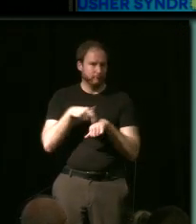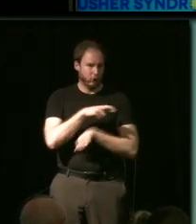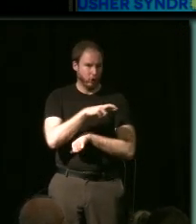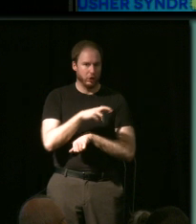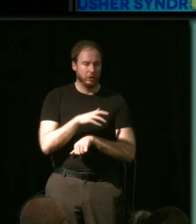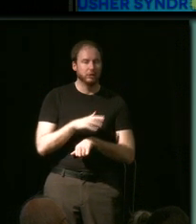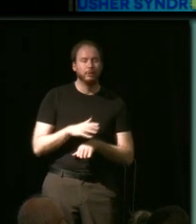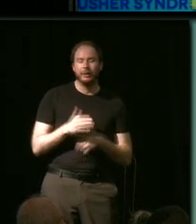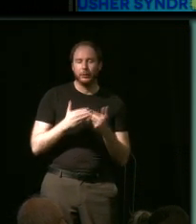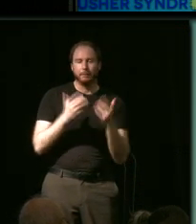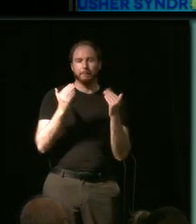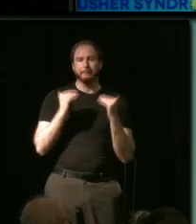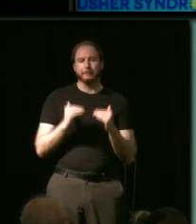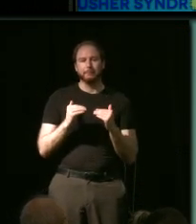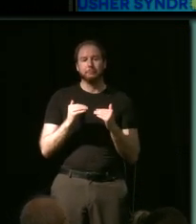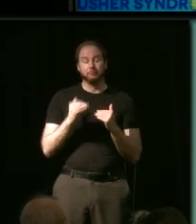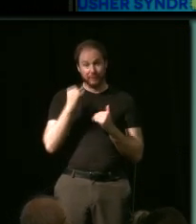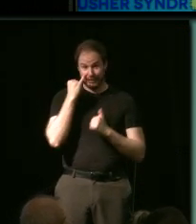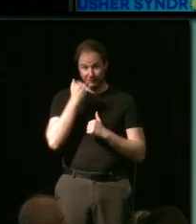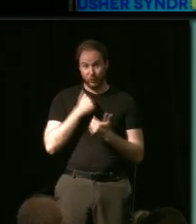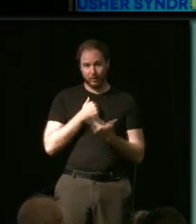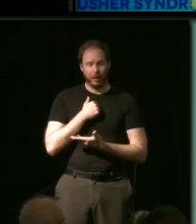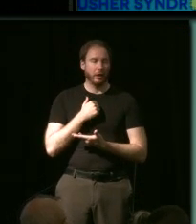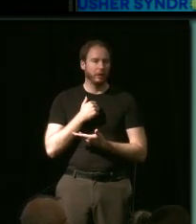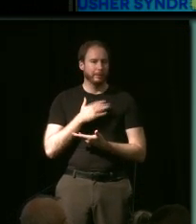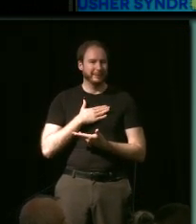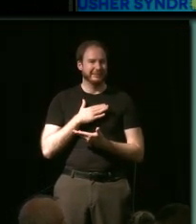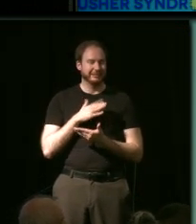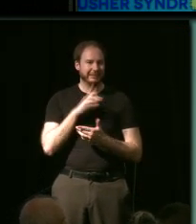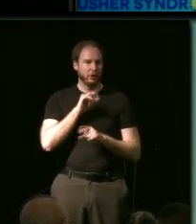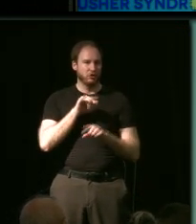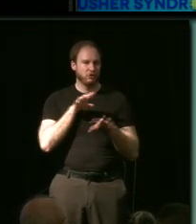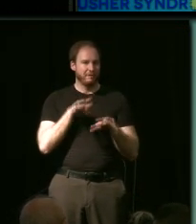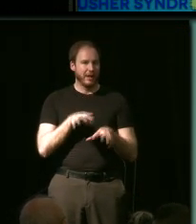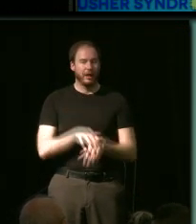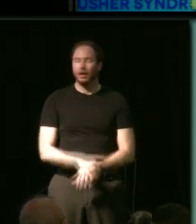that's the second most important thing to do if you're in there.